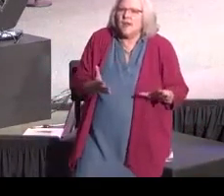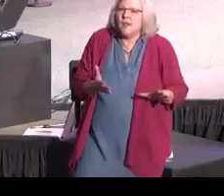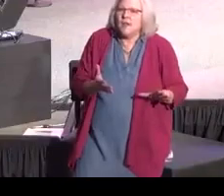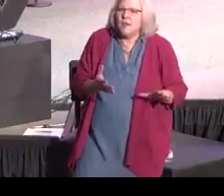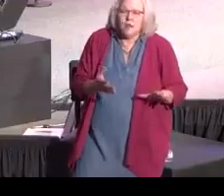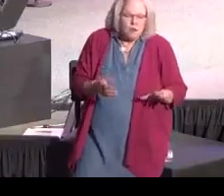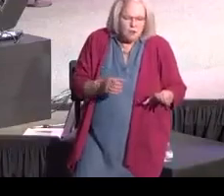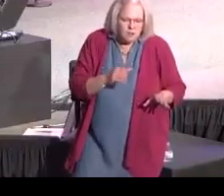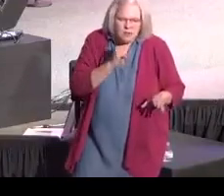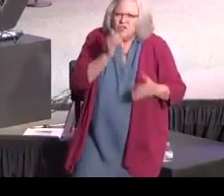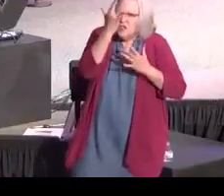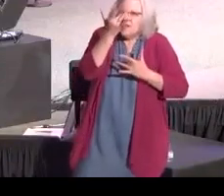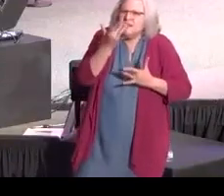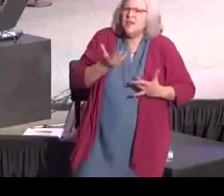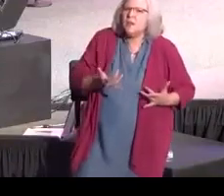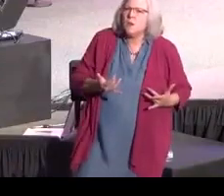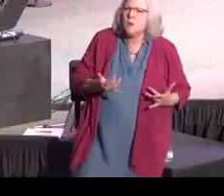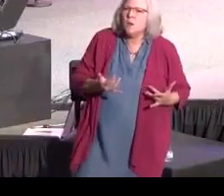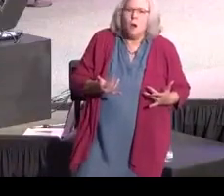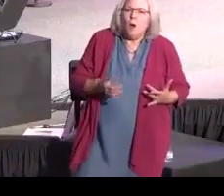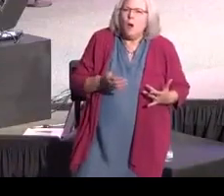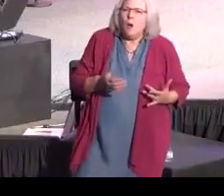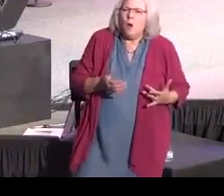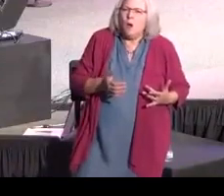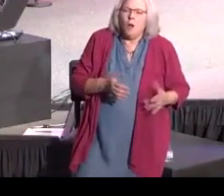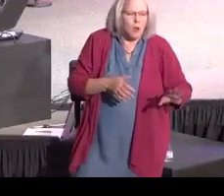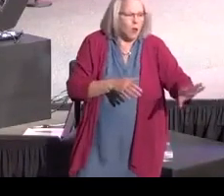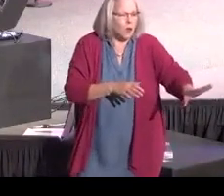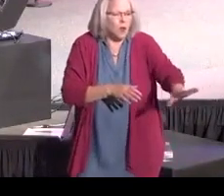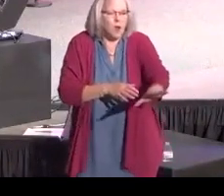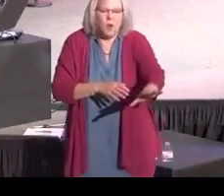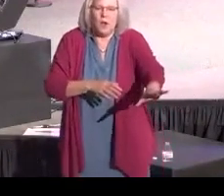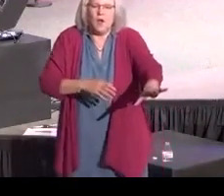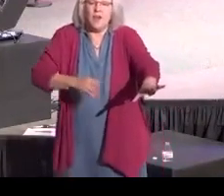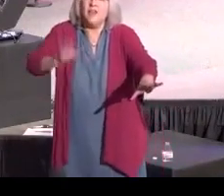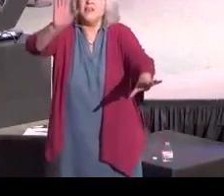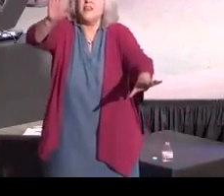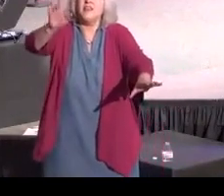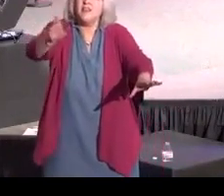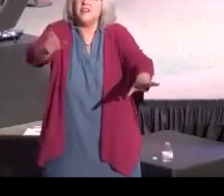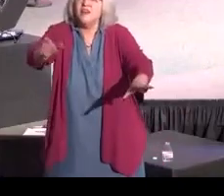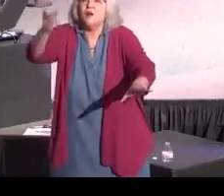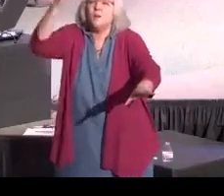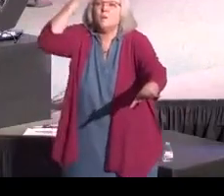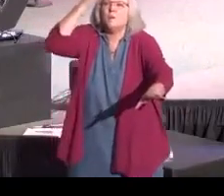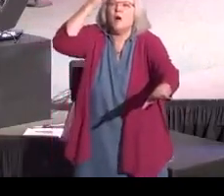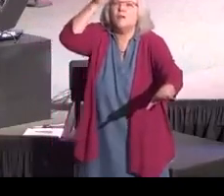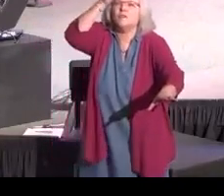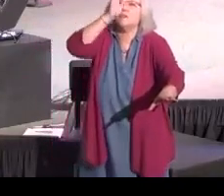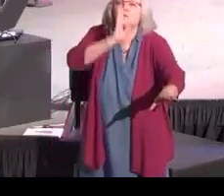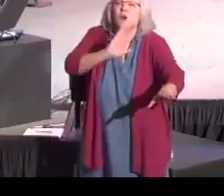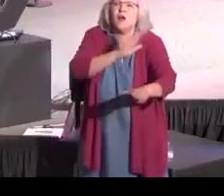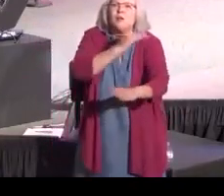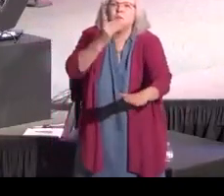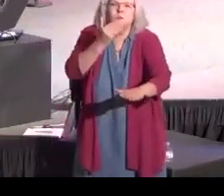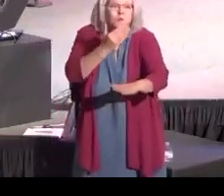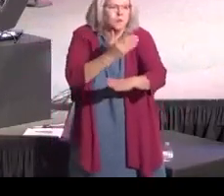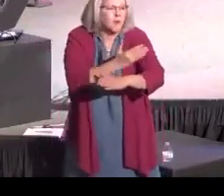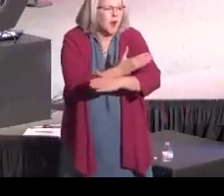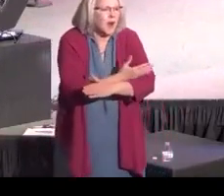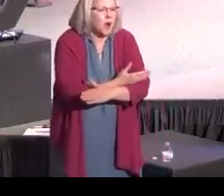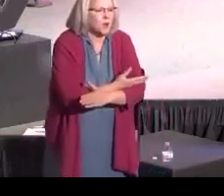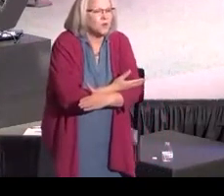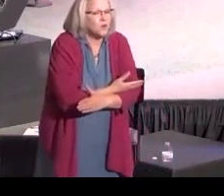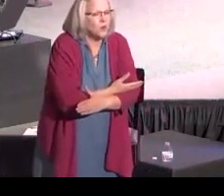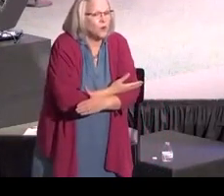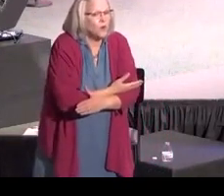and make a decision. I'm going to trust God. Just shaking it off Why would this happen?